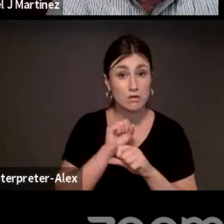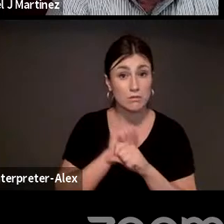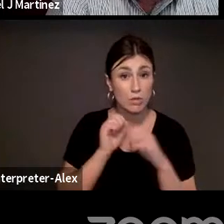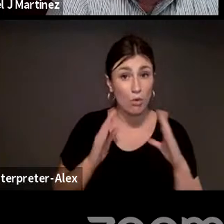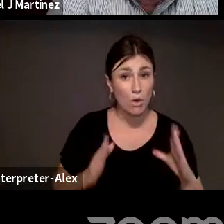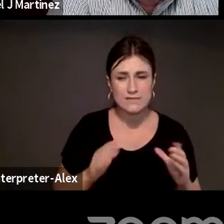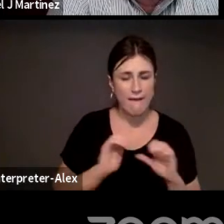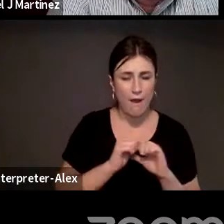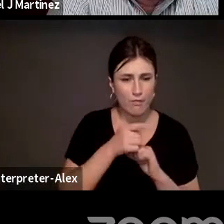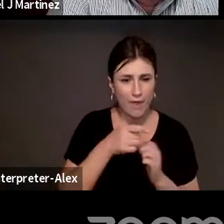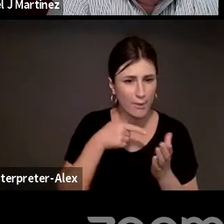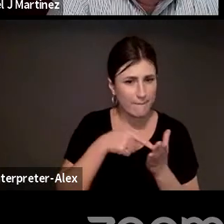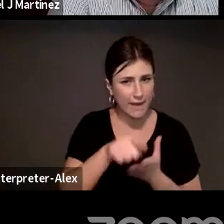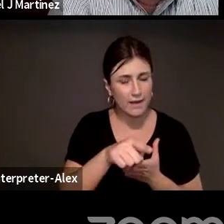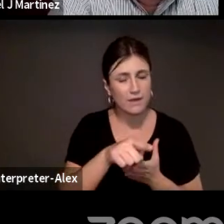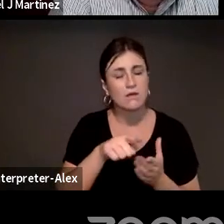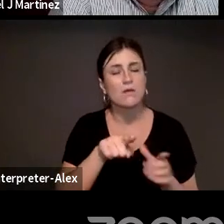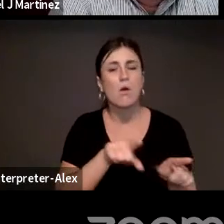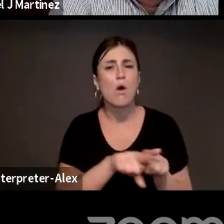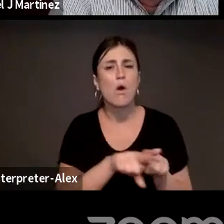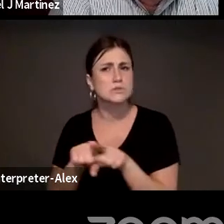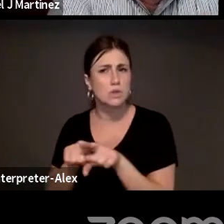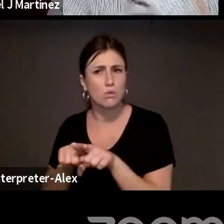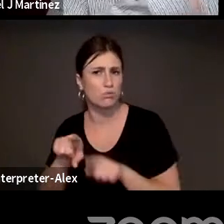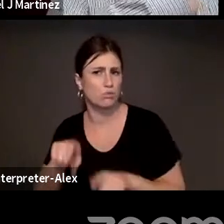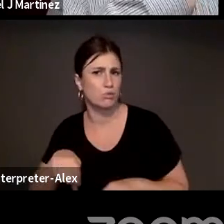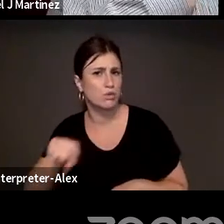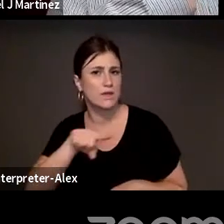they do, but also for moving forward with